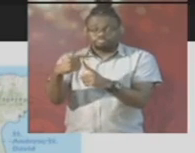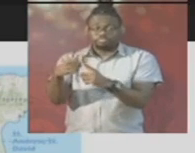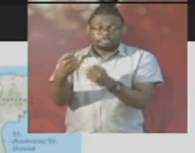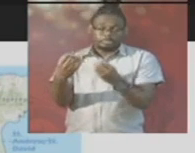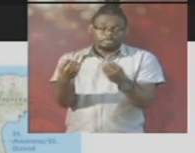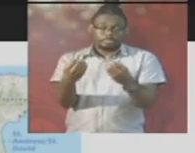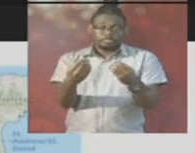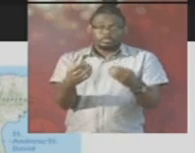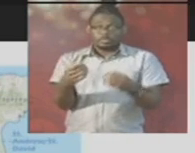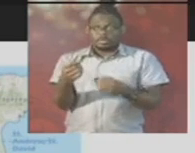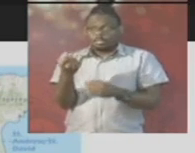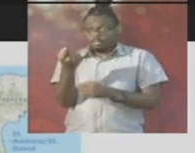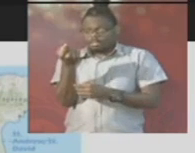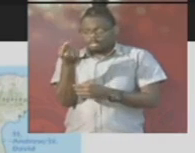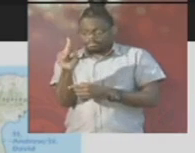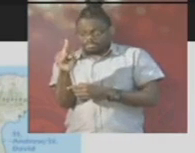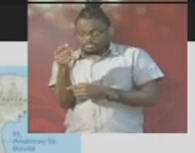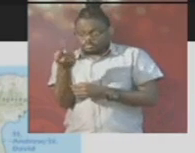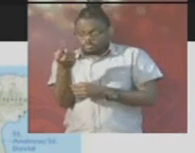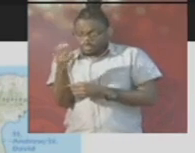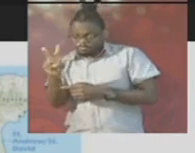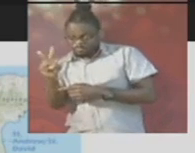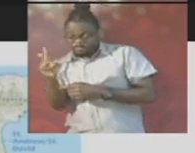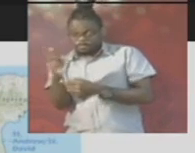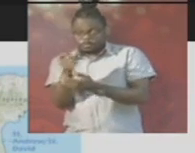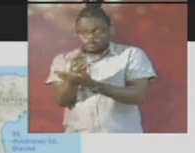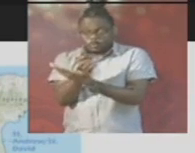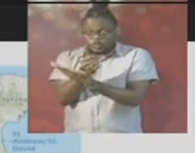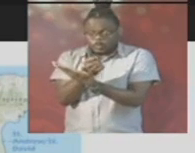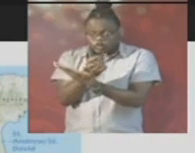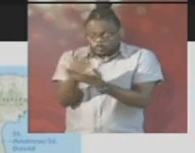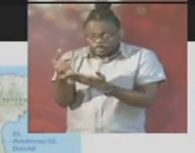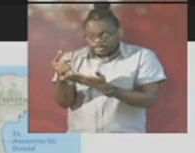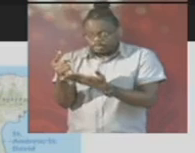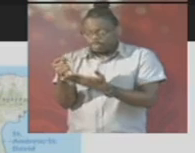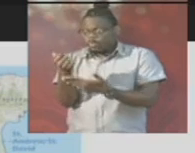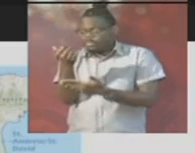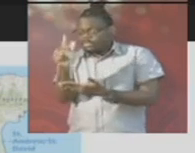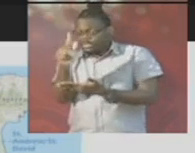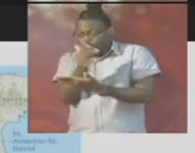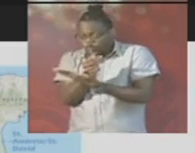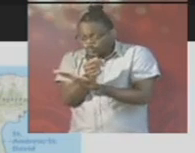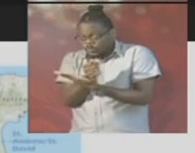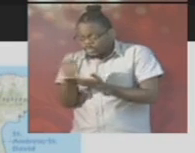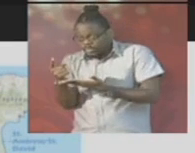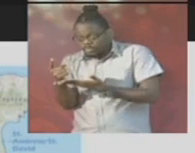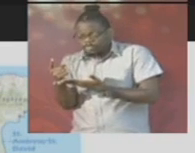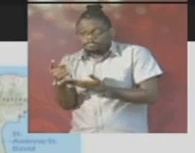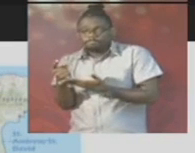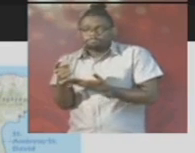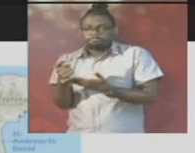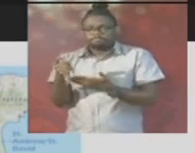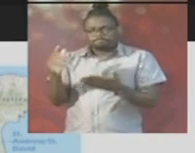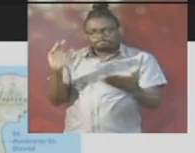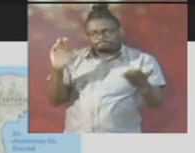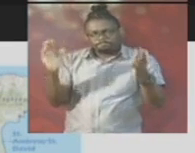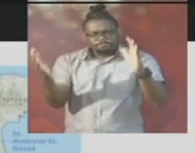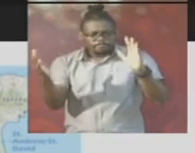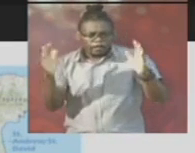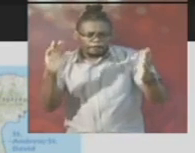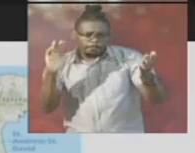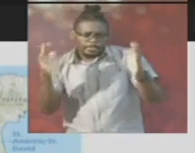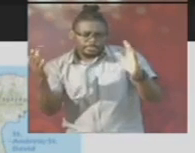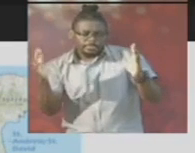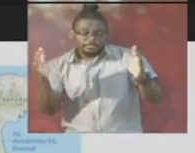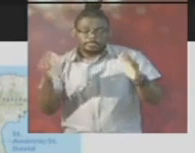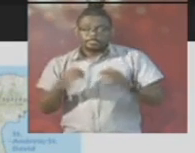13, we see that the yellow dots increase in number and distribution widely. So whereas we were seeing them mostly in the